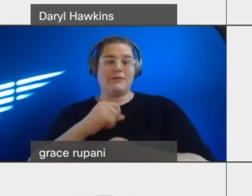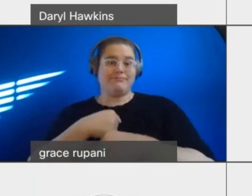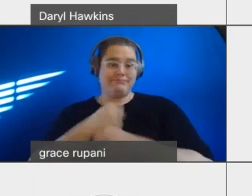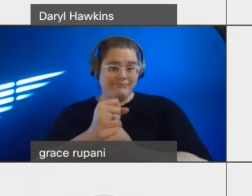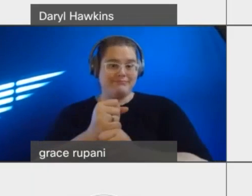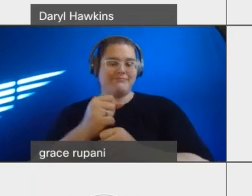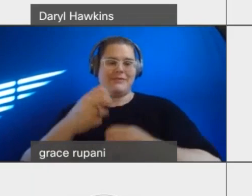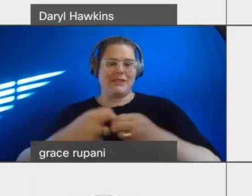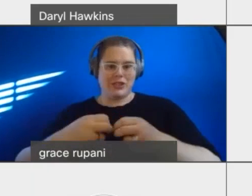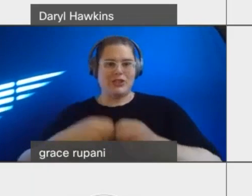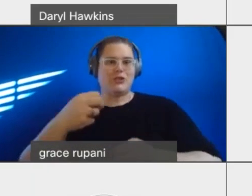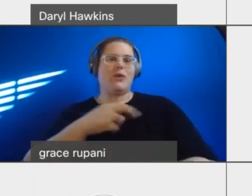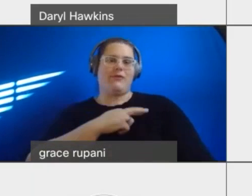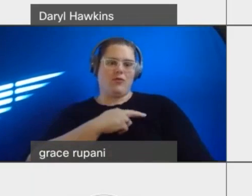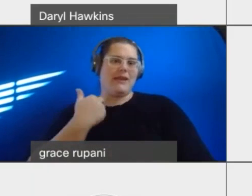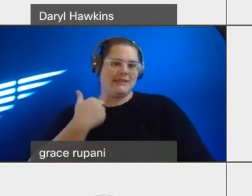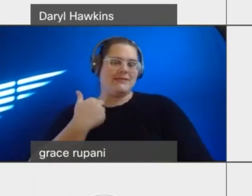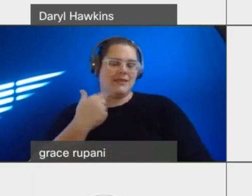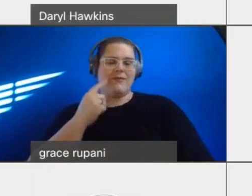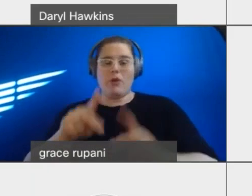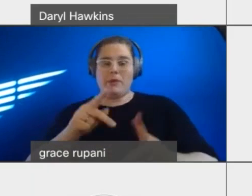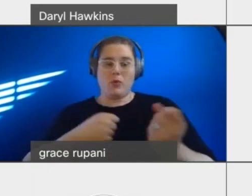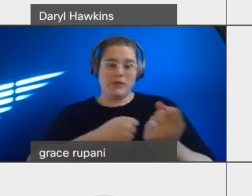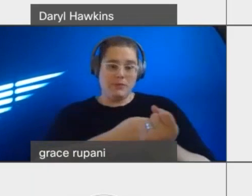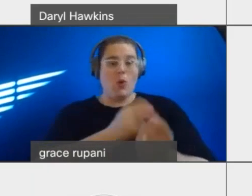risk for the people we support or for your other staff.